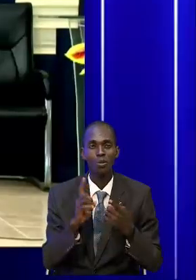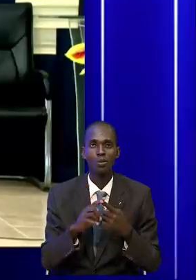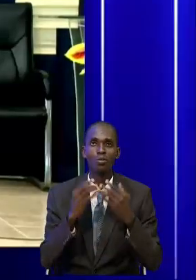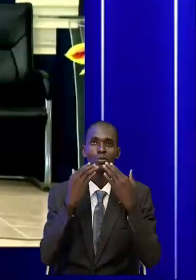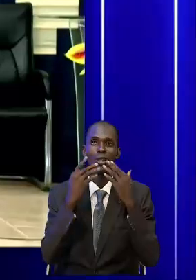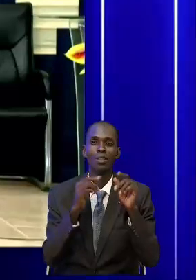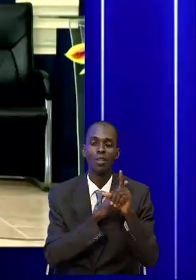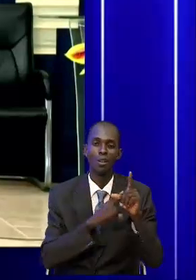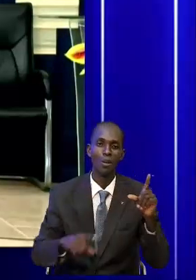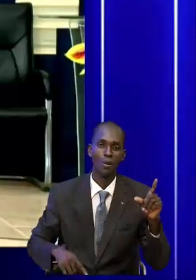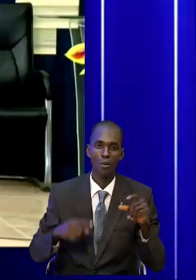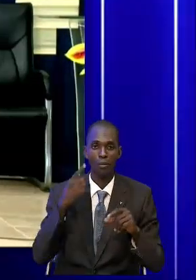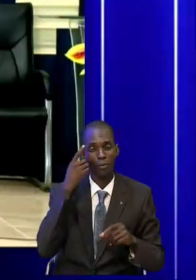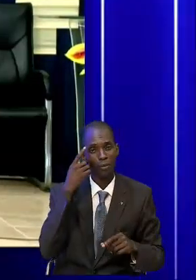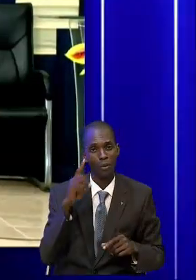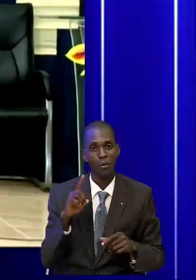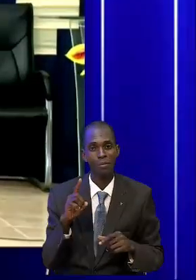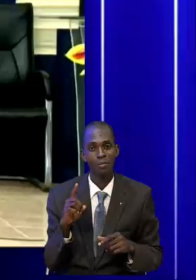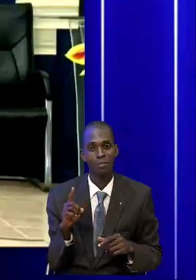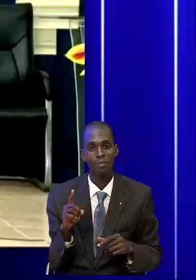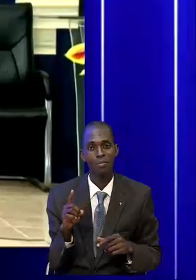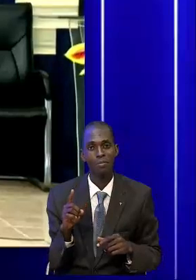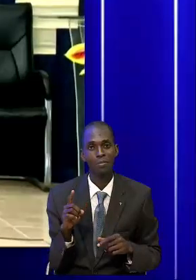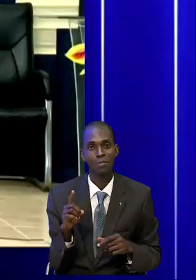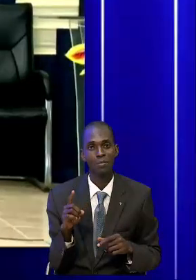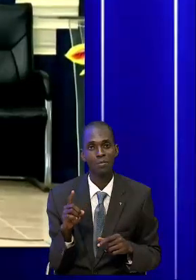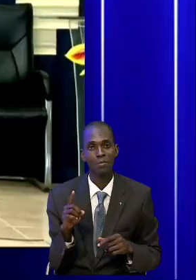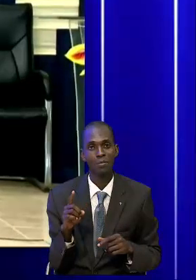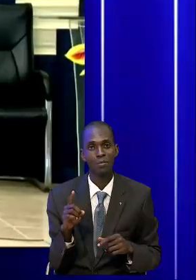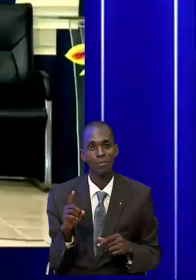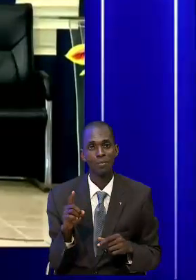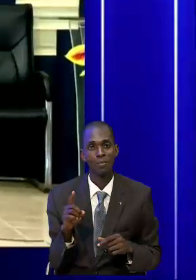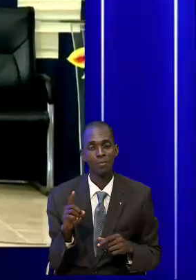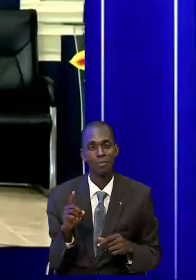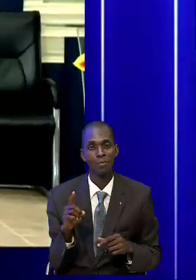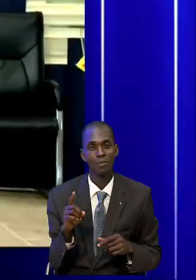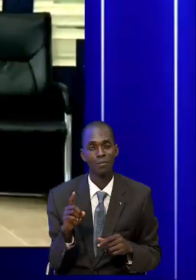Praise the Lord. I want to thank the Lord for